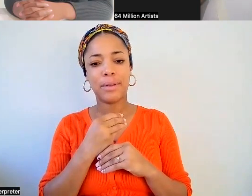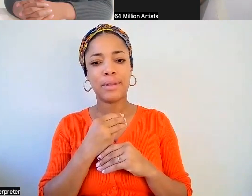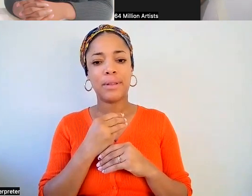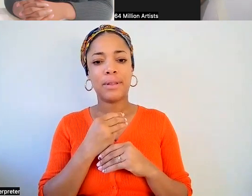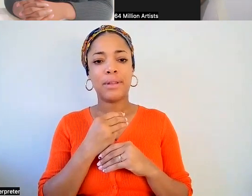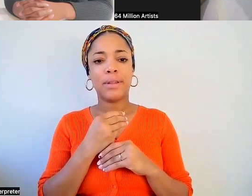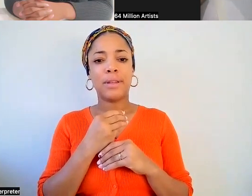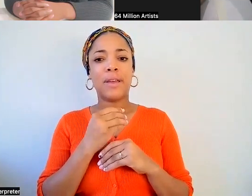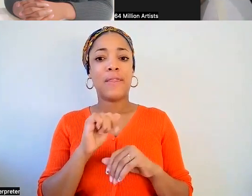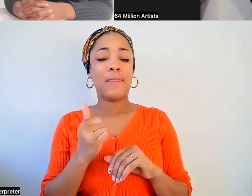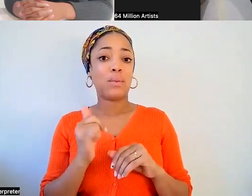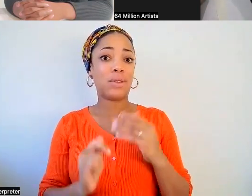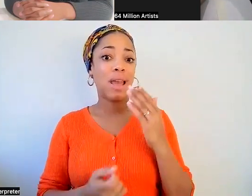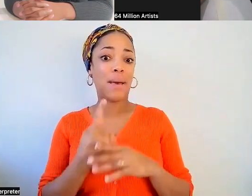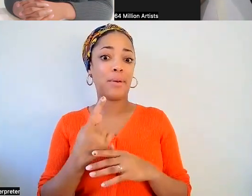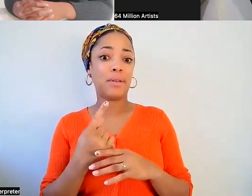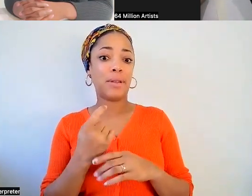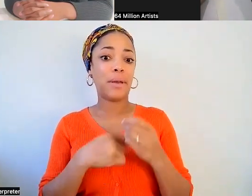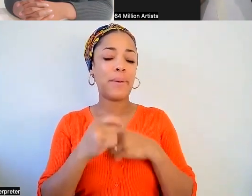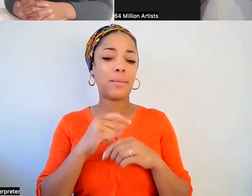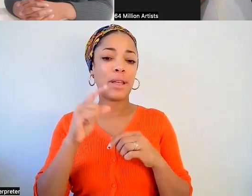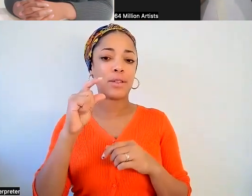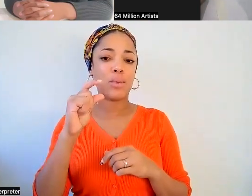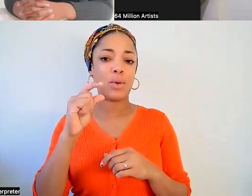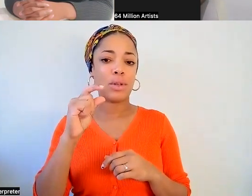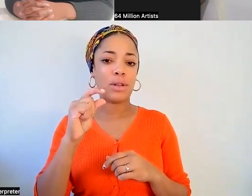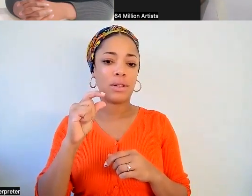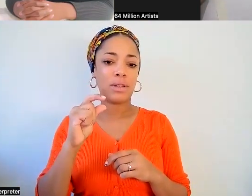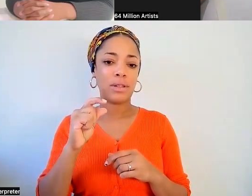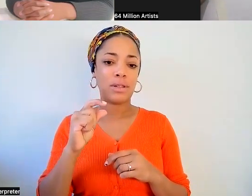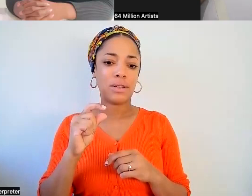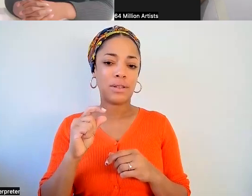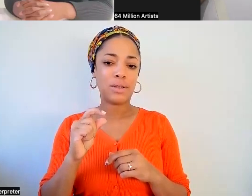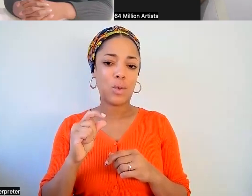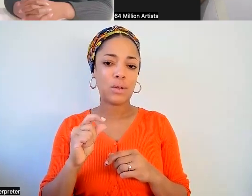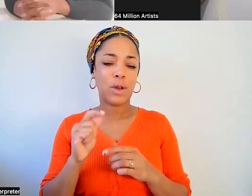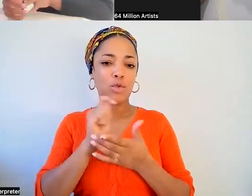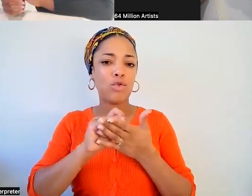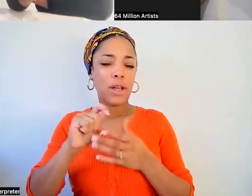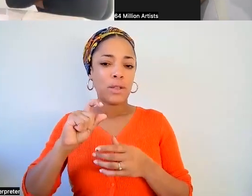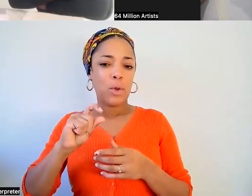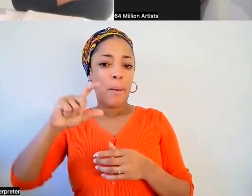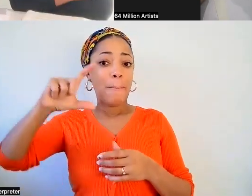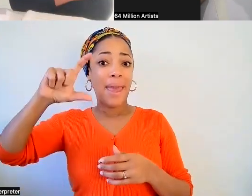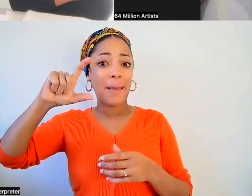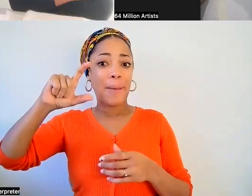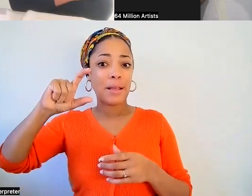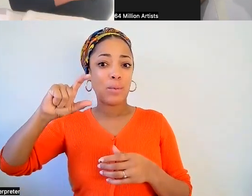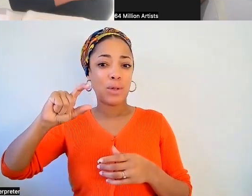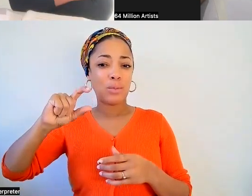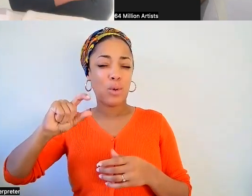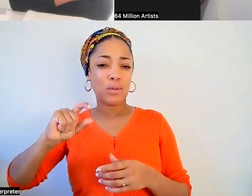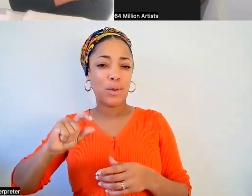going to happen is it's going to get smaller. You see this? See this trick? Can't sleep.